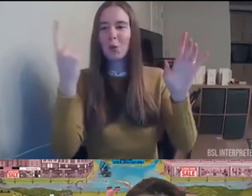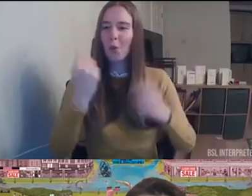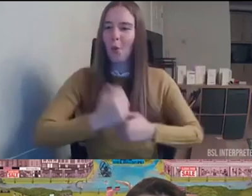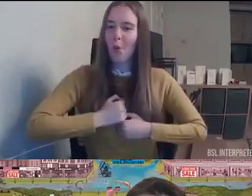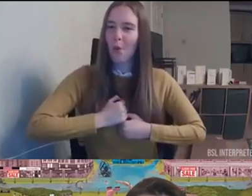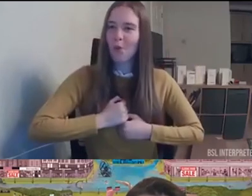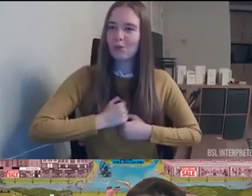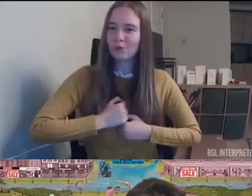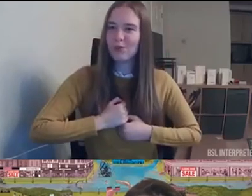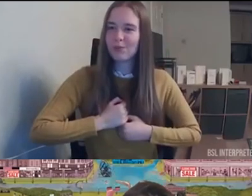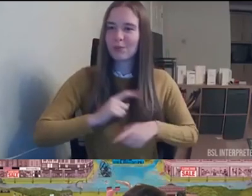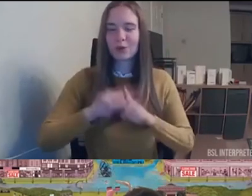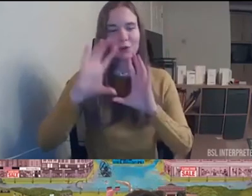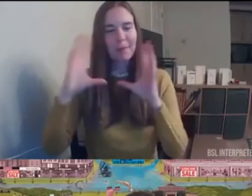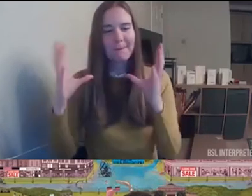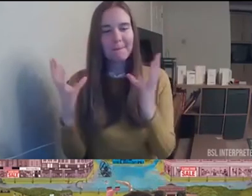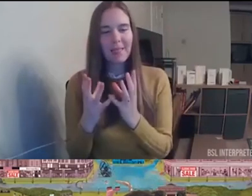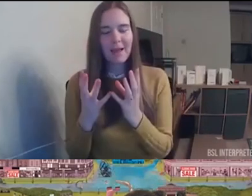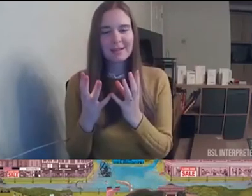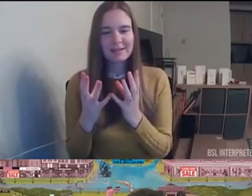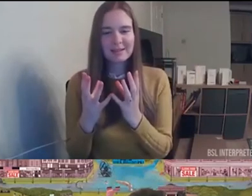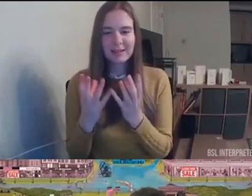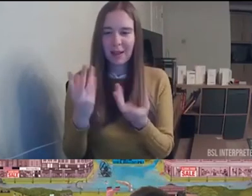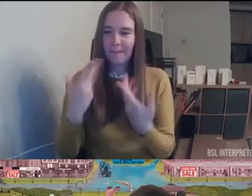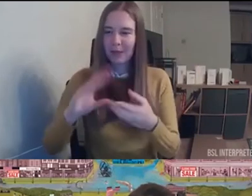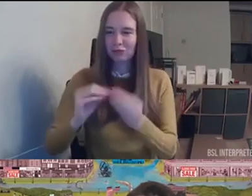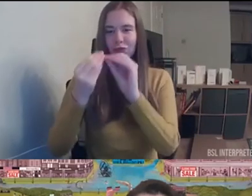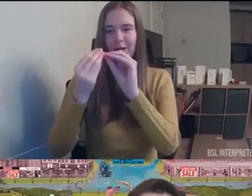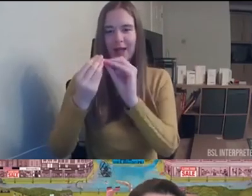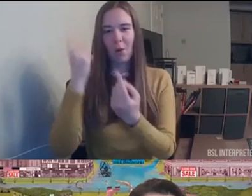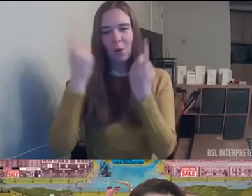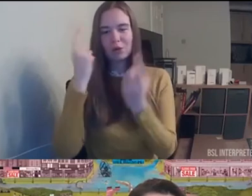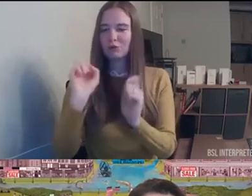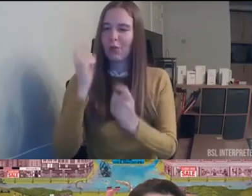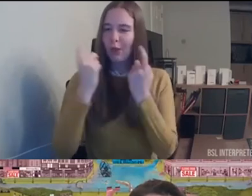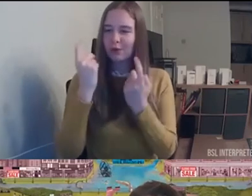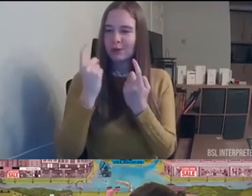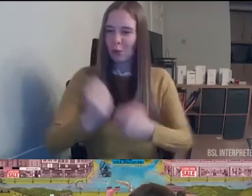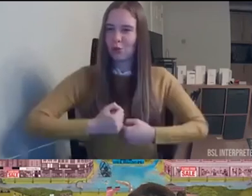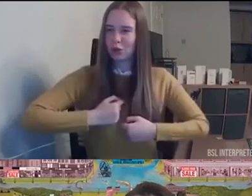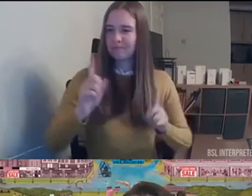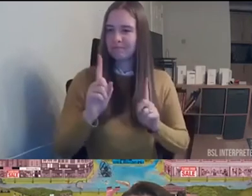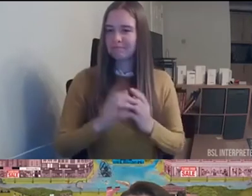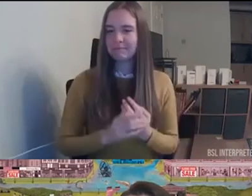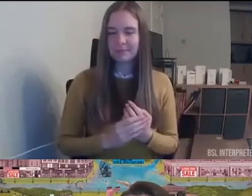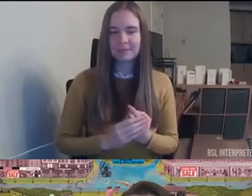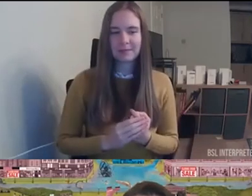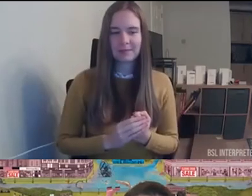planet that, um, is then created. I wonder what sort of thoughts on ownership, um, you were looking to explore.